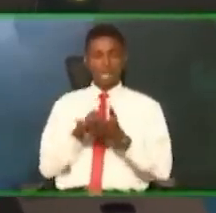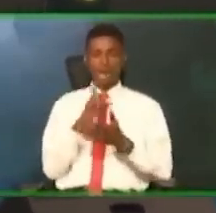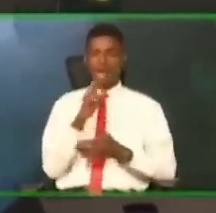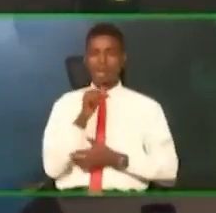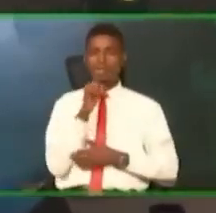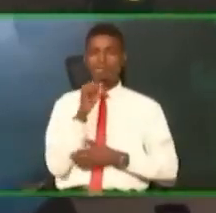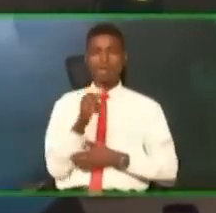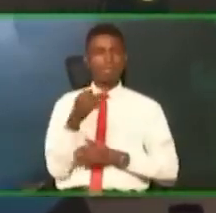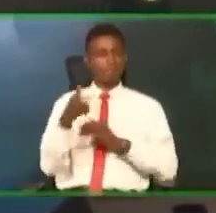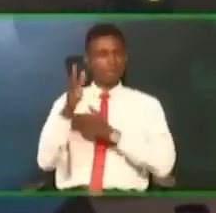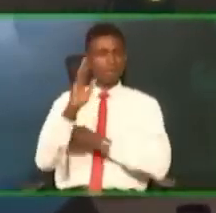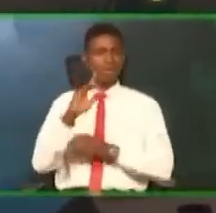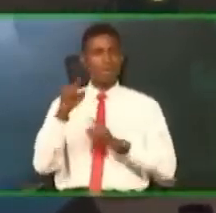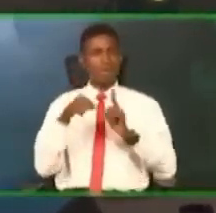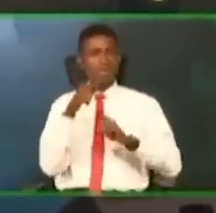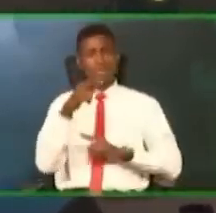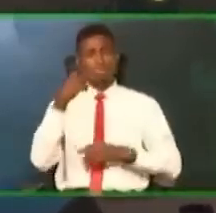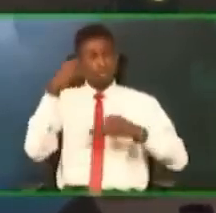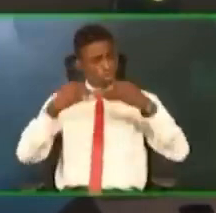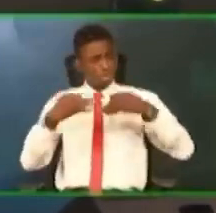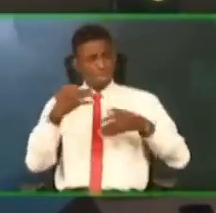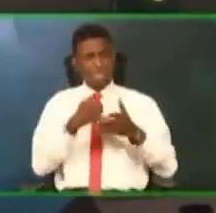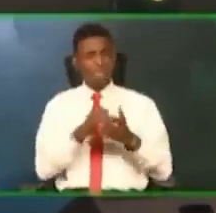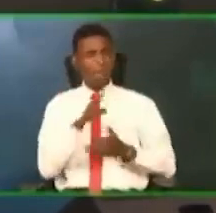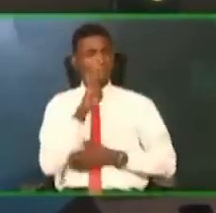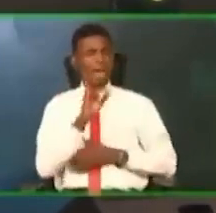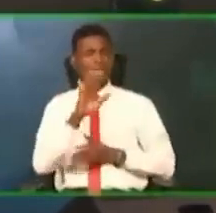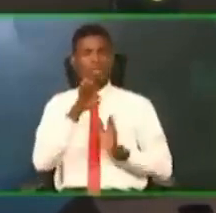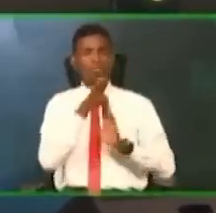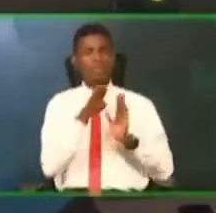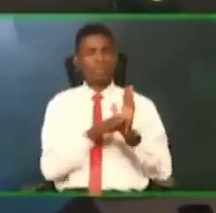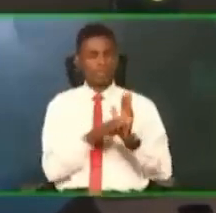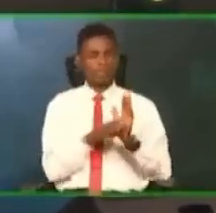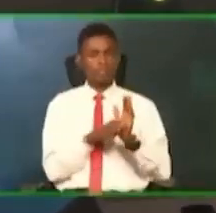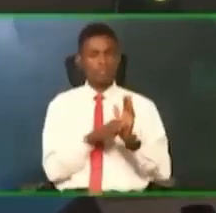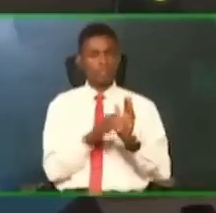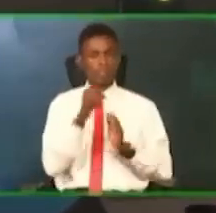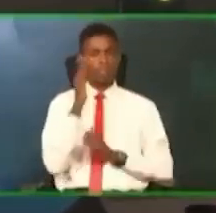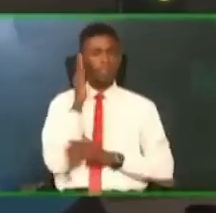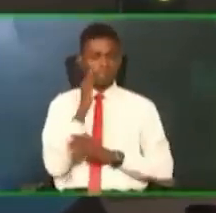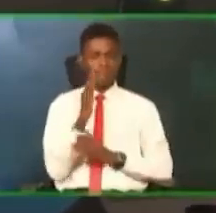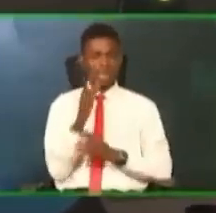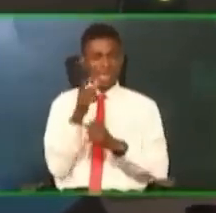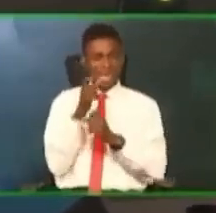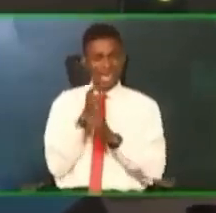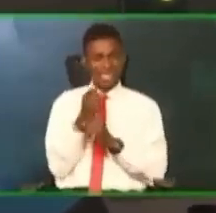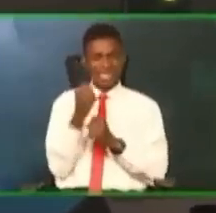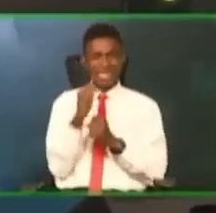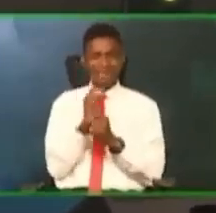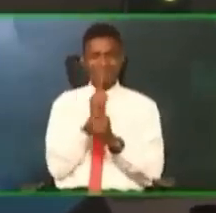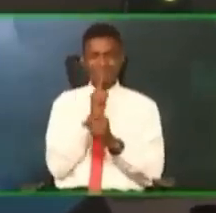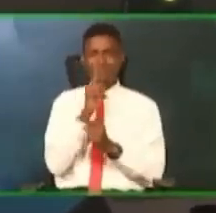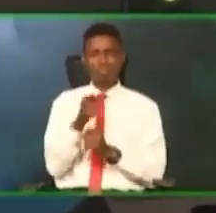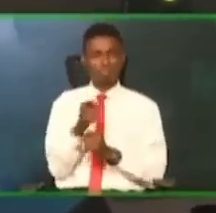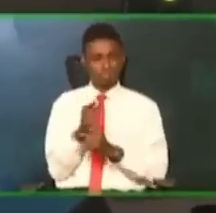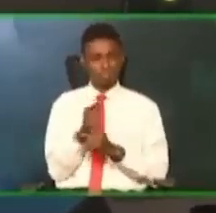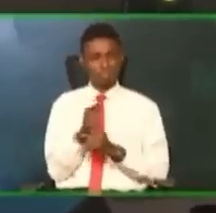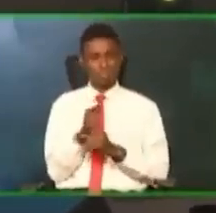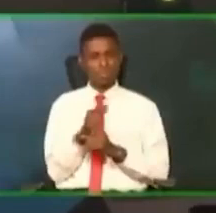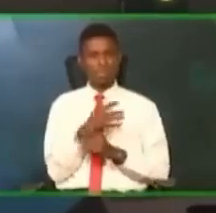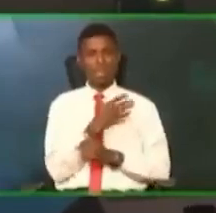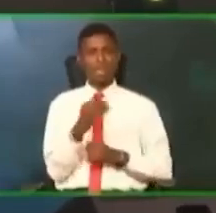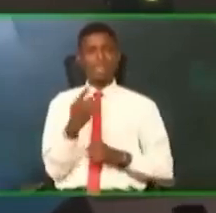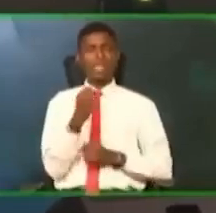judge it from the lens of the authority of scripture, it is found wanting. And they took steps based on